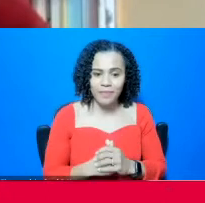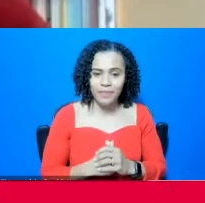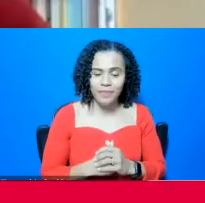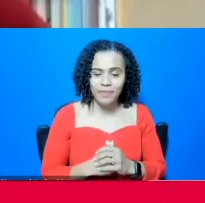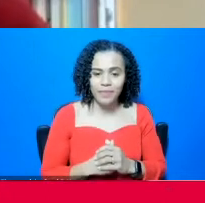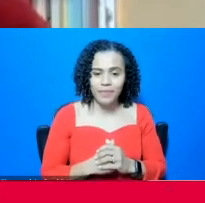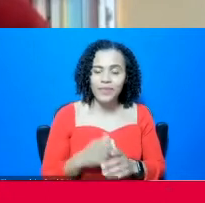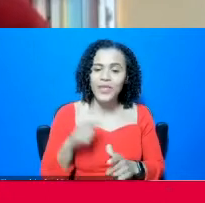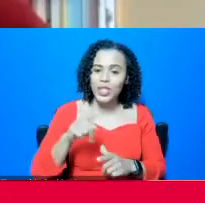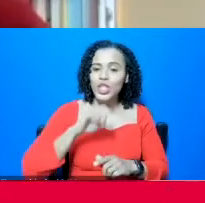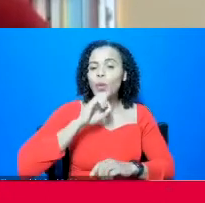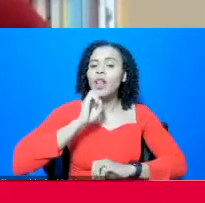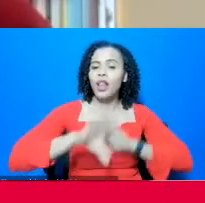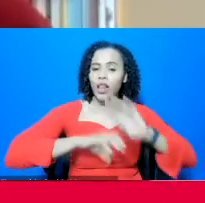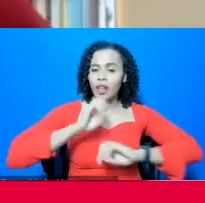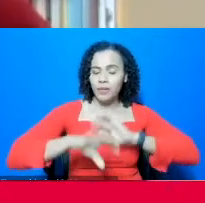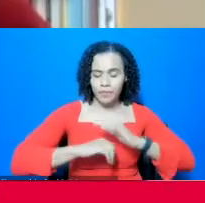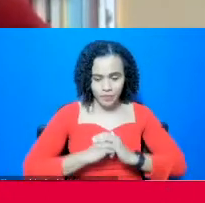to talk to us. So